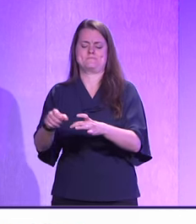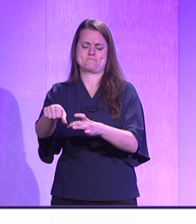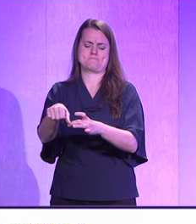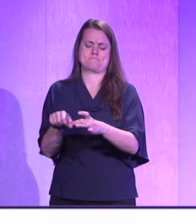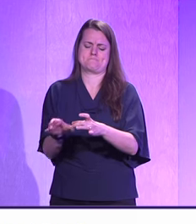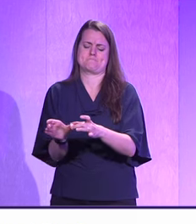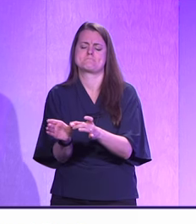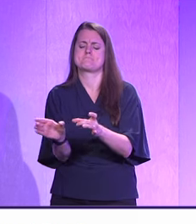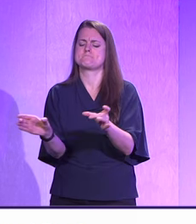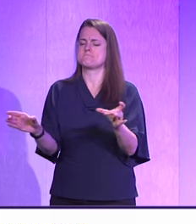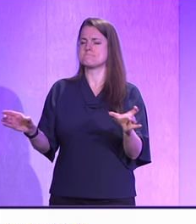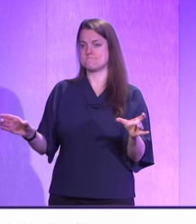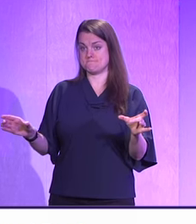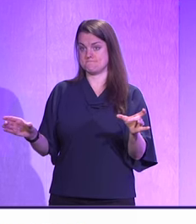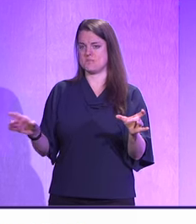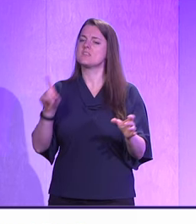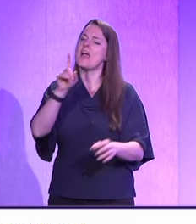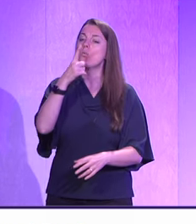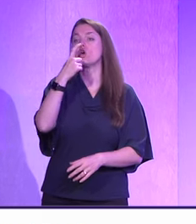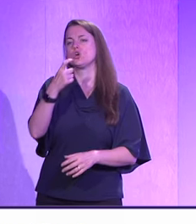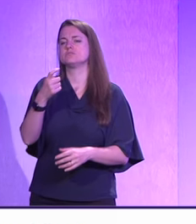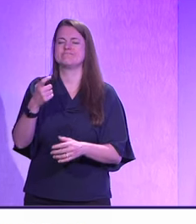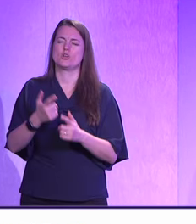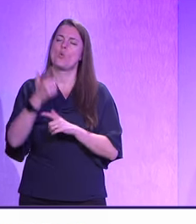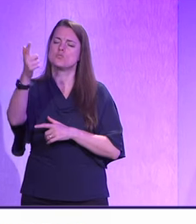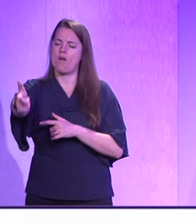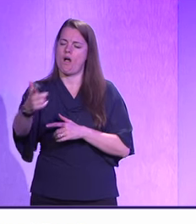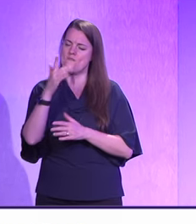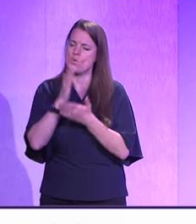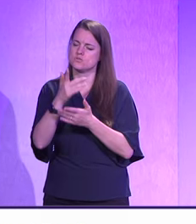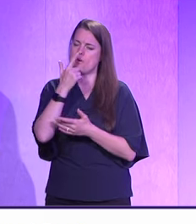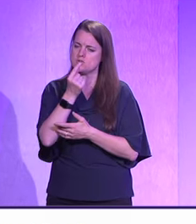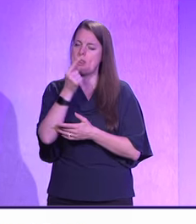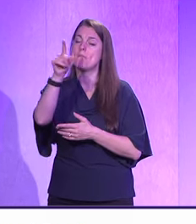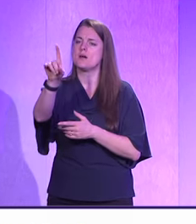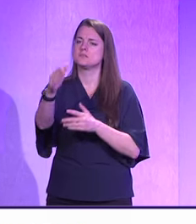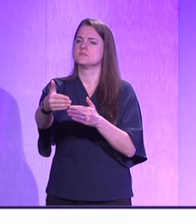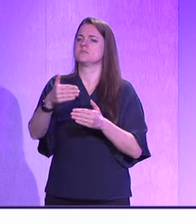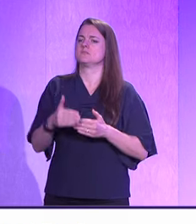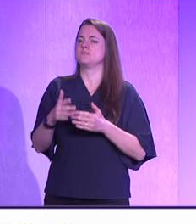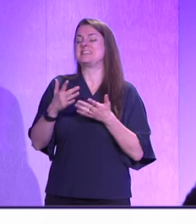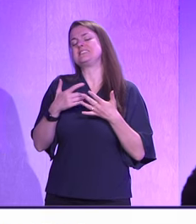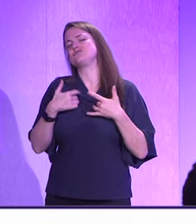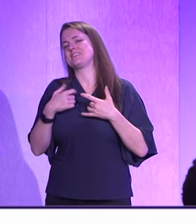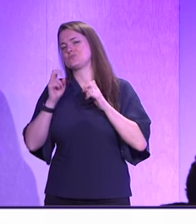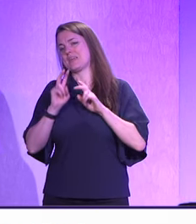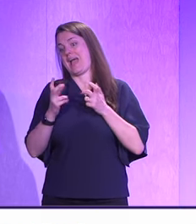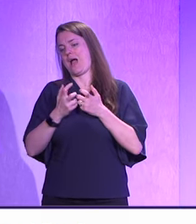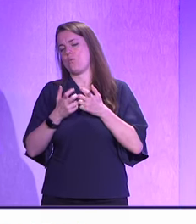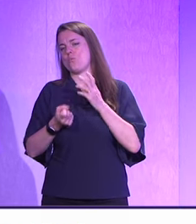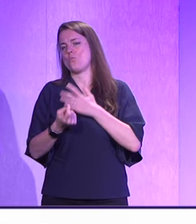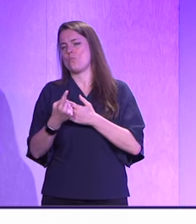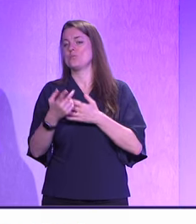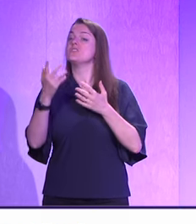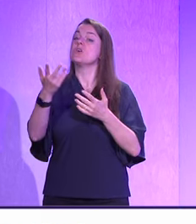see. I think you could probably take it too far, but it was an interesting technique to see in action. It's a little bit